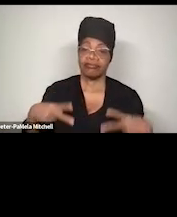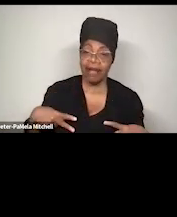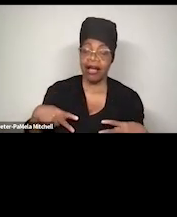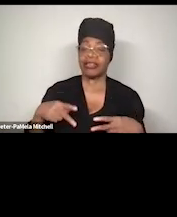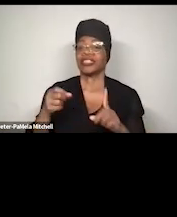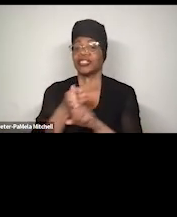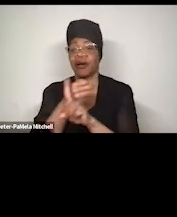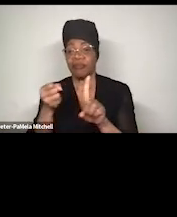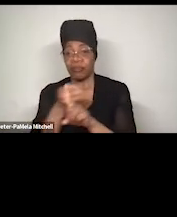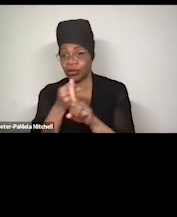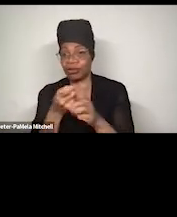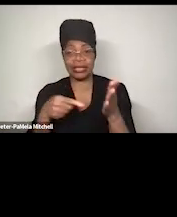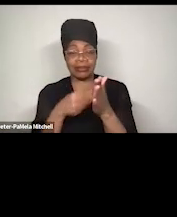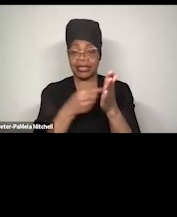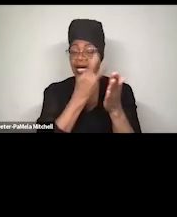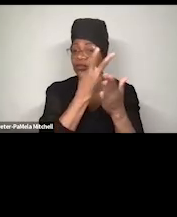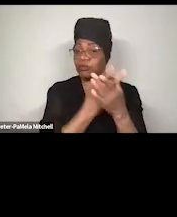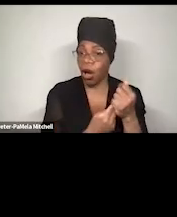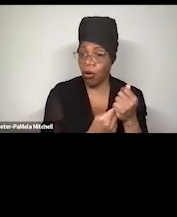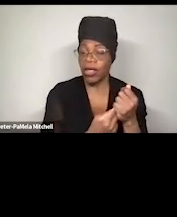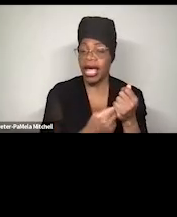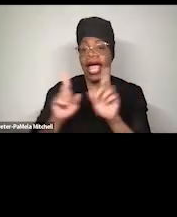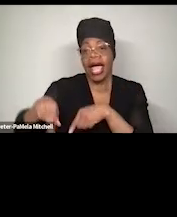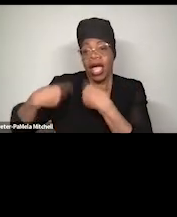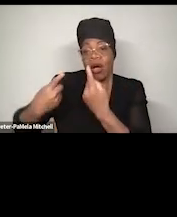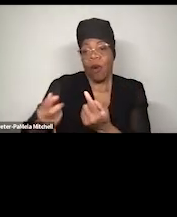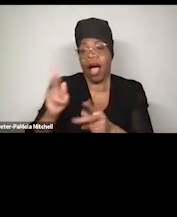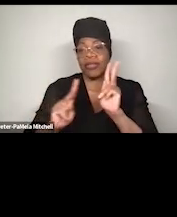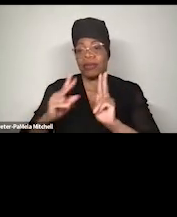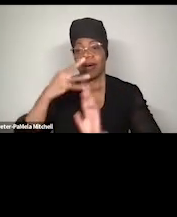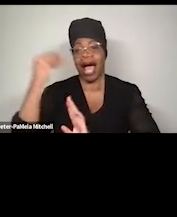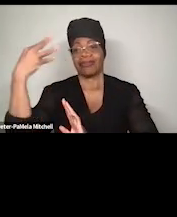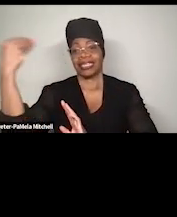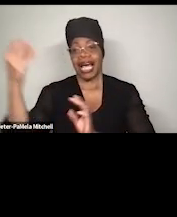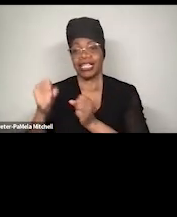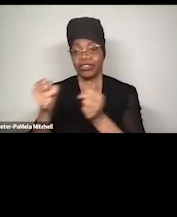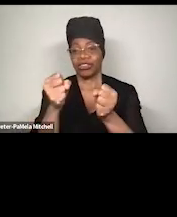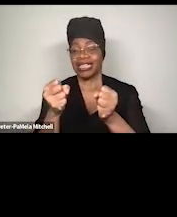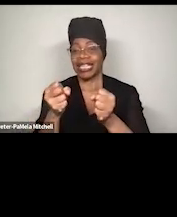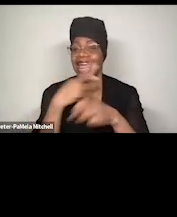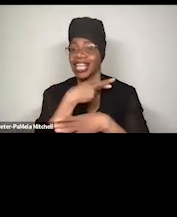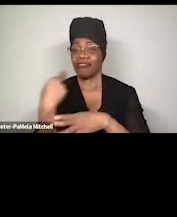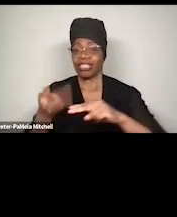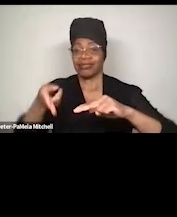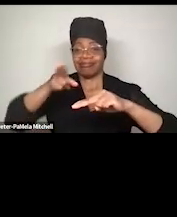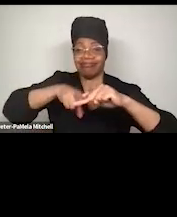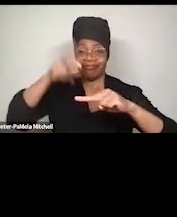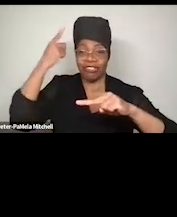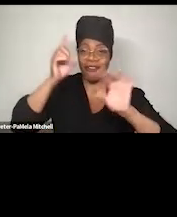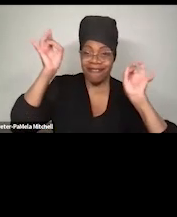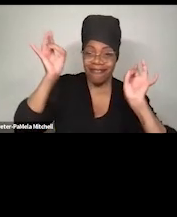tenure. And while folks are on the street, they're at increased risk for victimization, for violence, and for